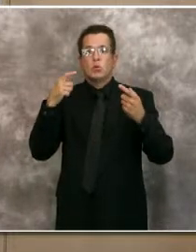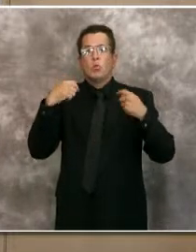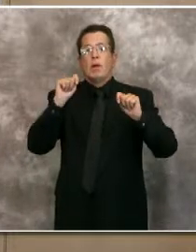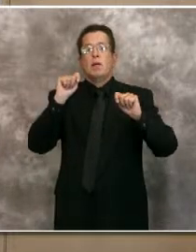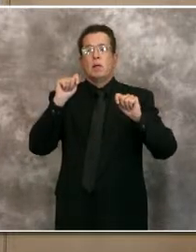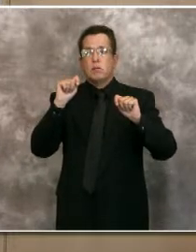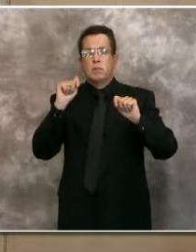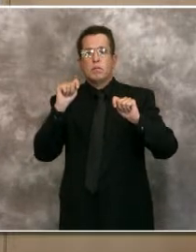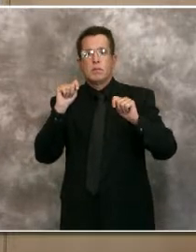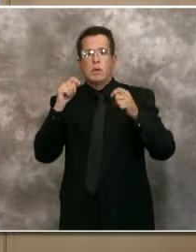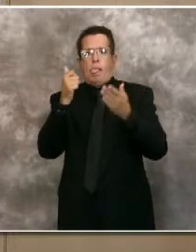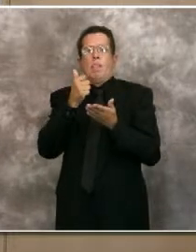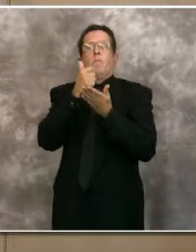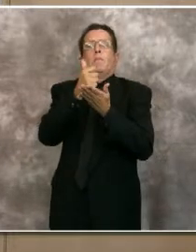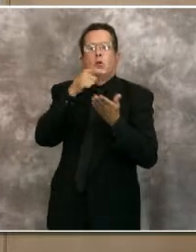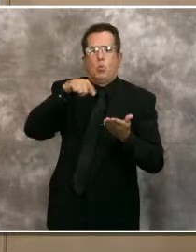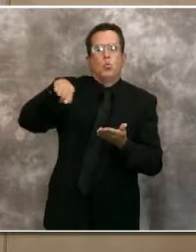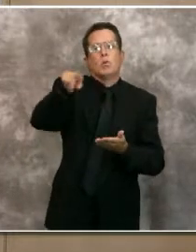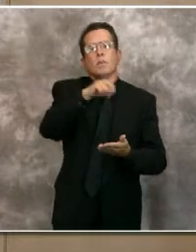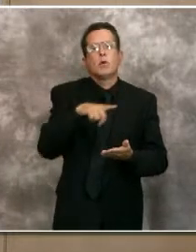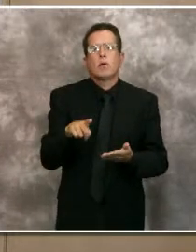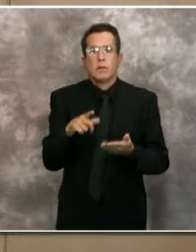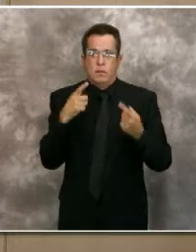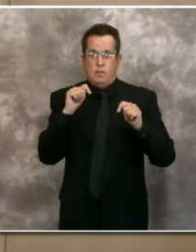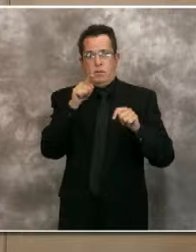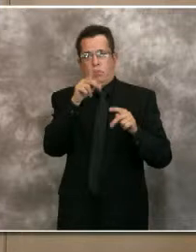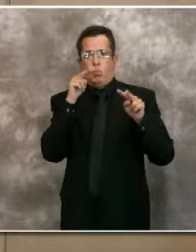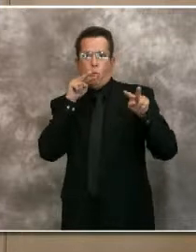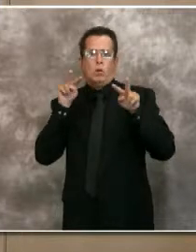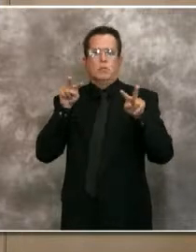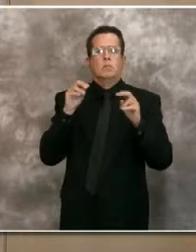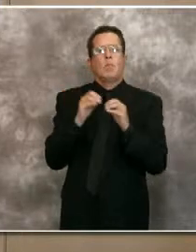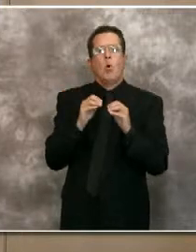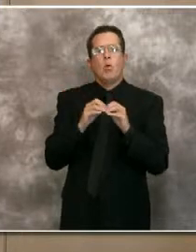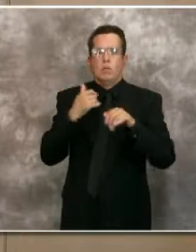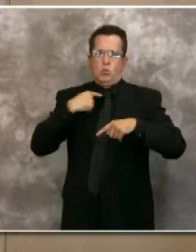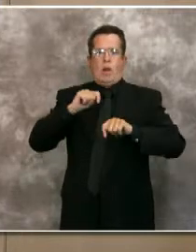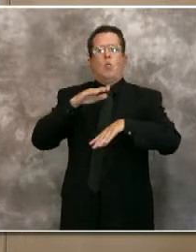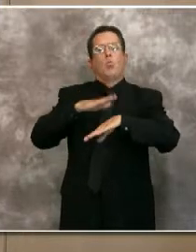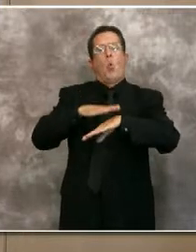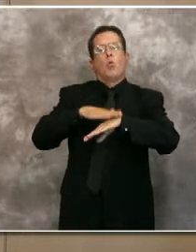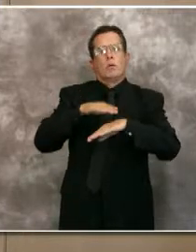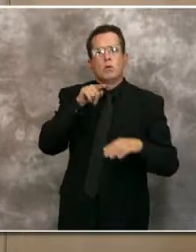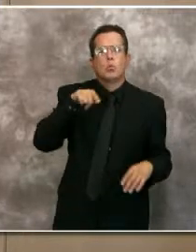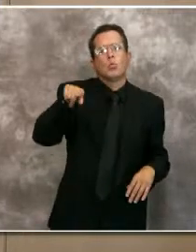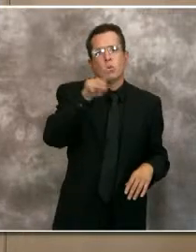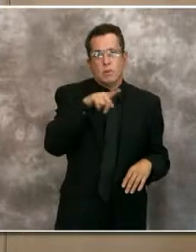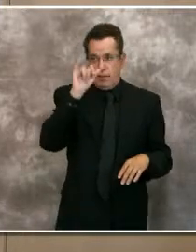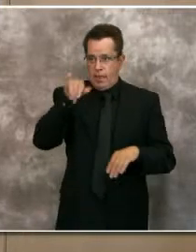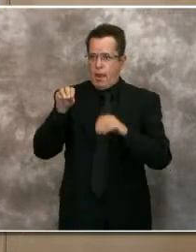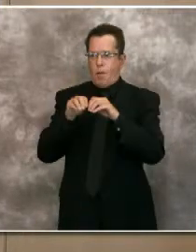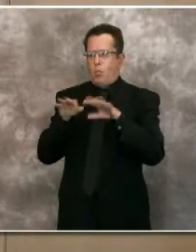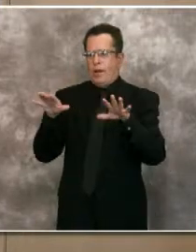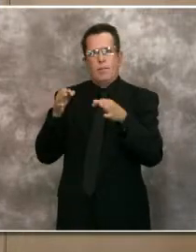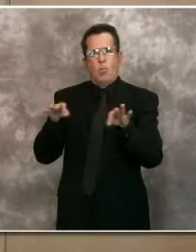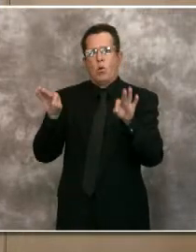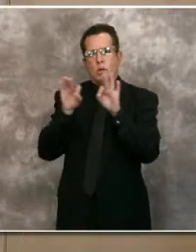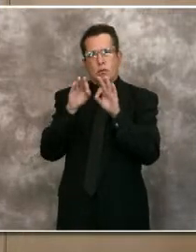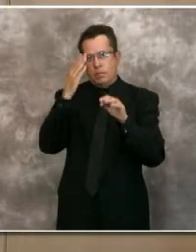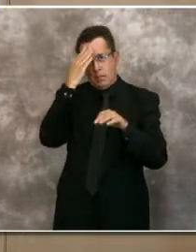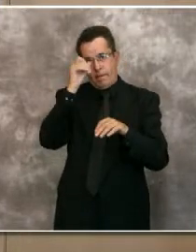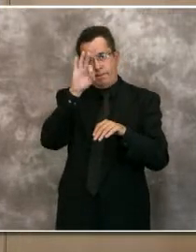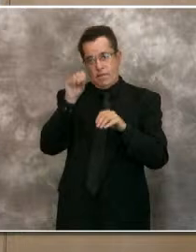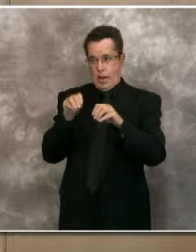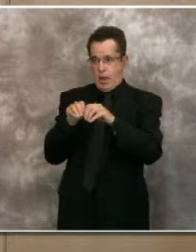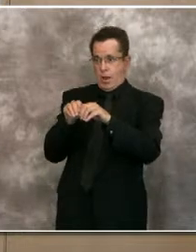to encourage the community to be more vigilant. The outbreaks are important because if there are outbreaks,